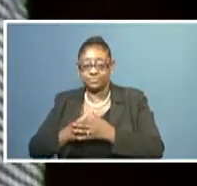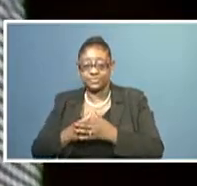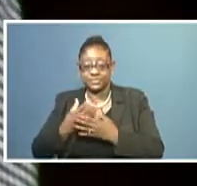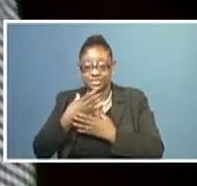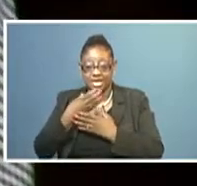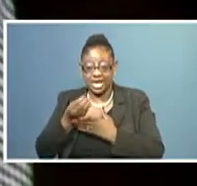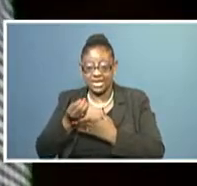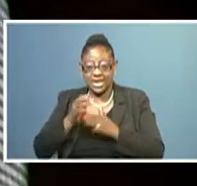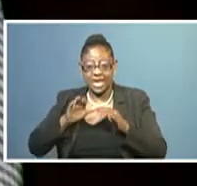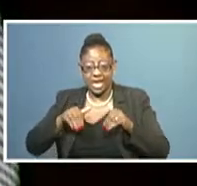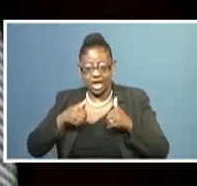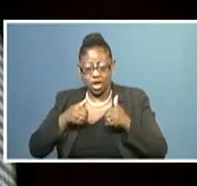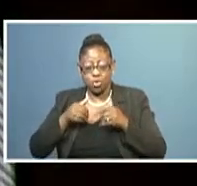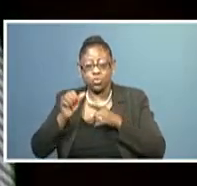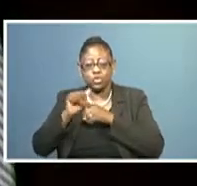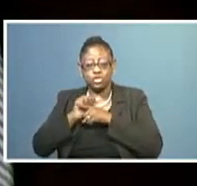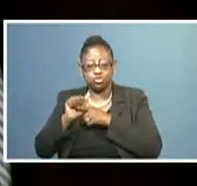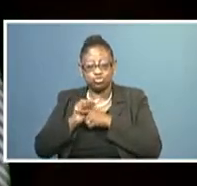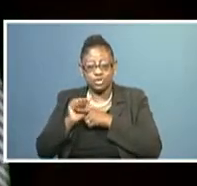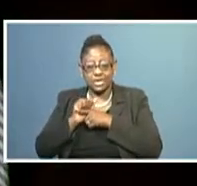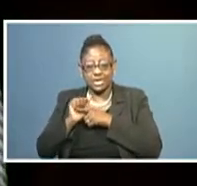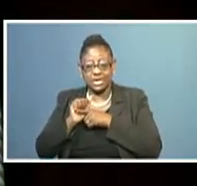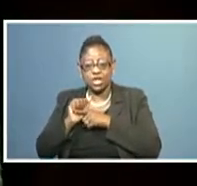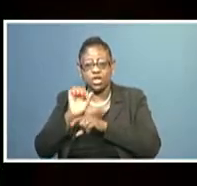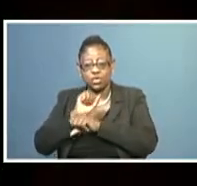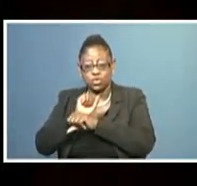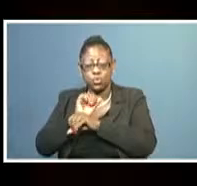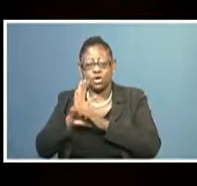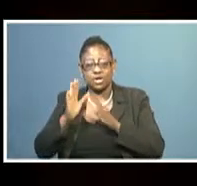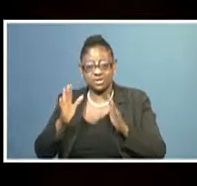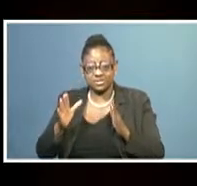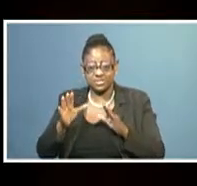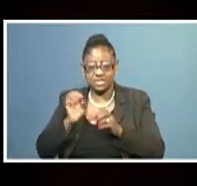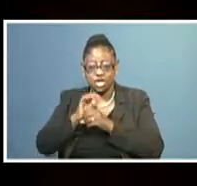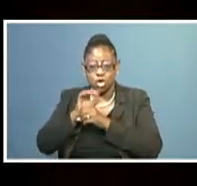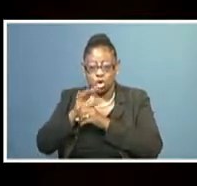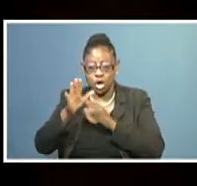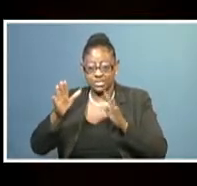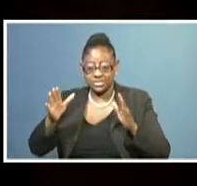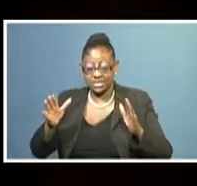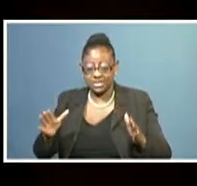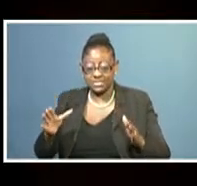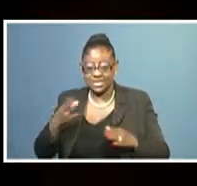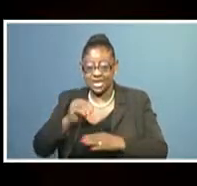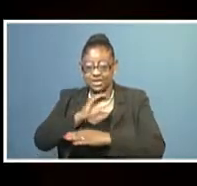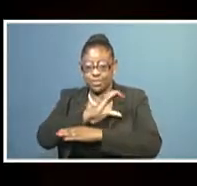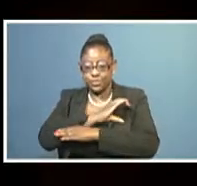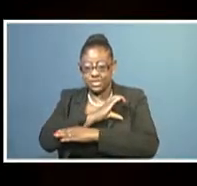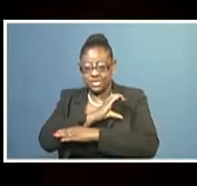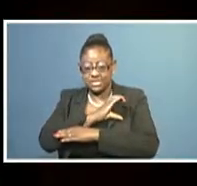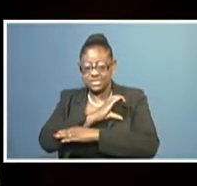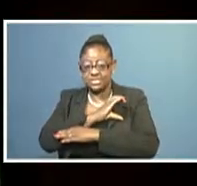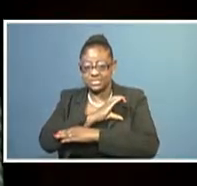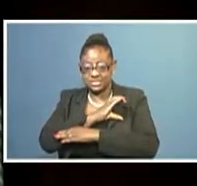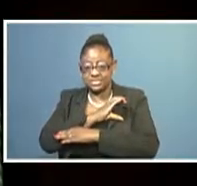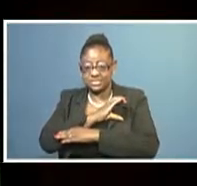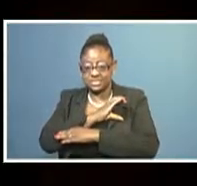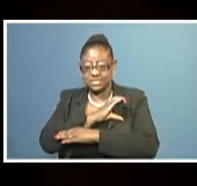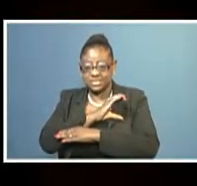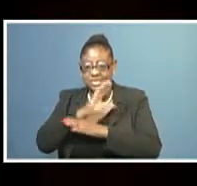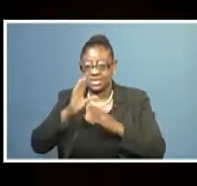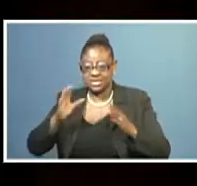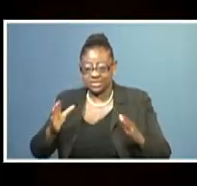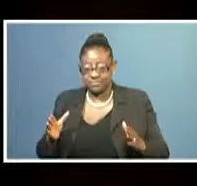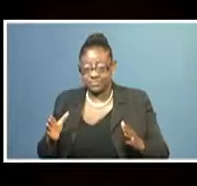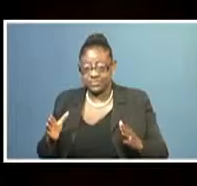and how we train our social workers, counselors, and police officers. Yes, the police officers need